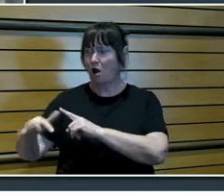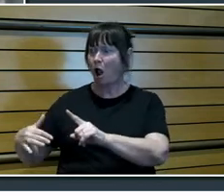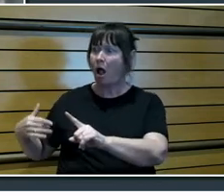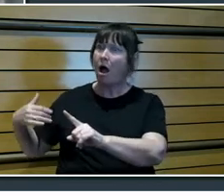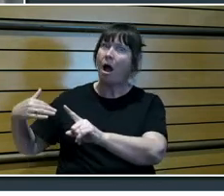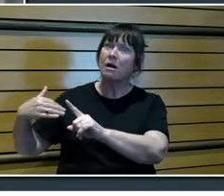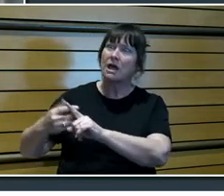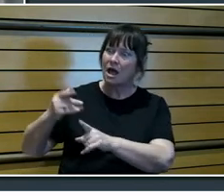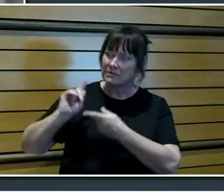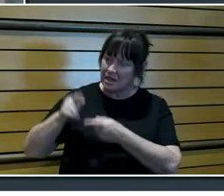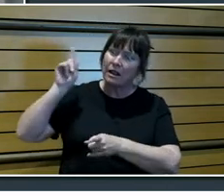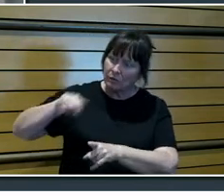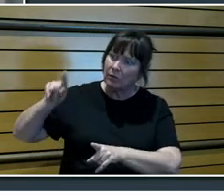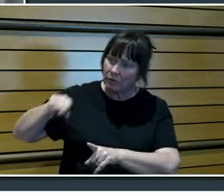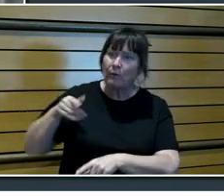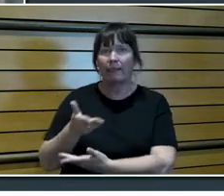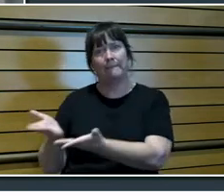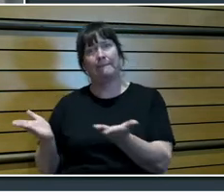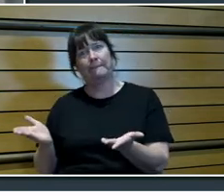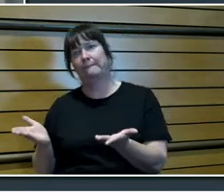have. Thank you. Are